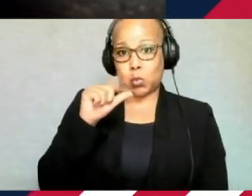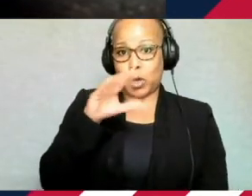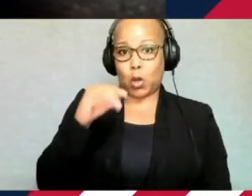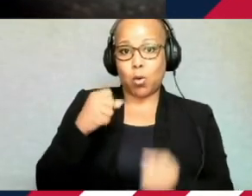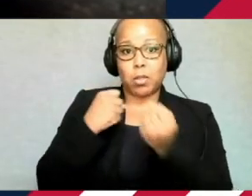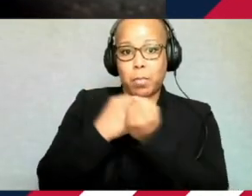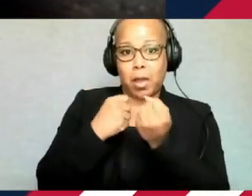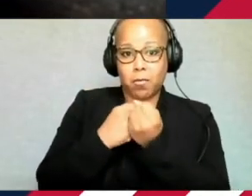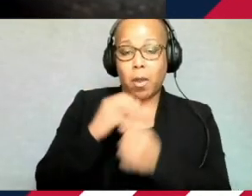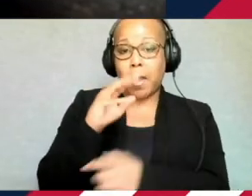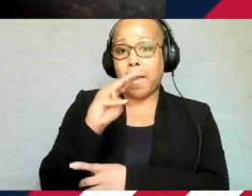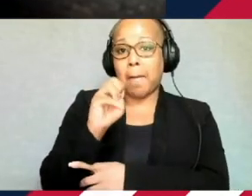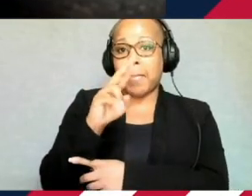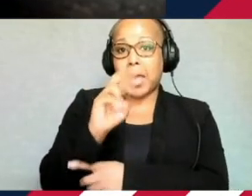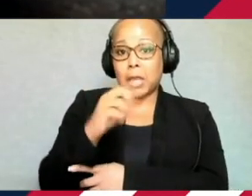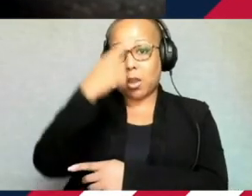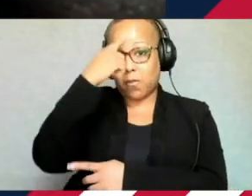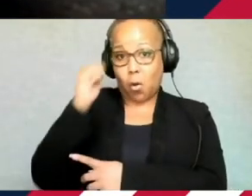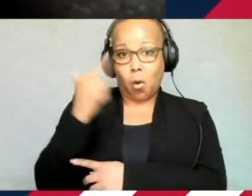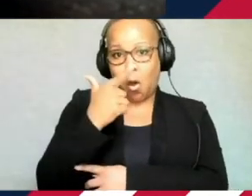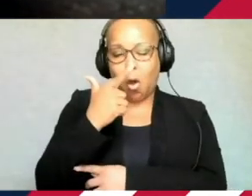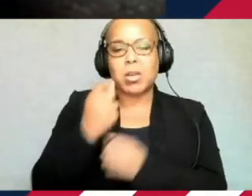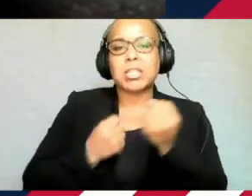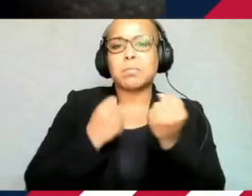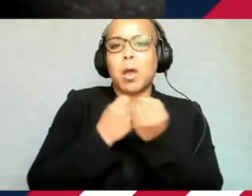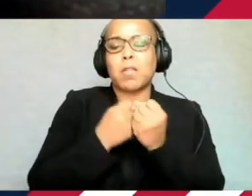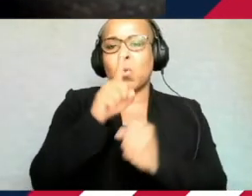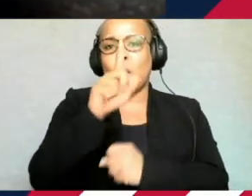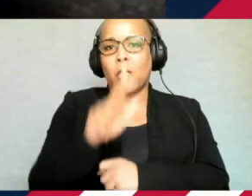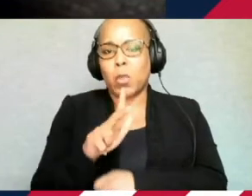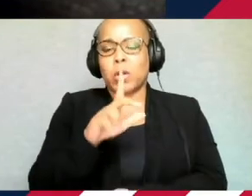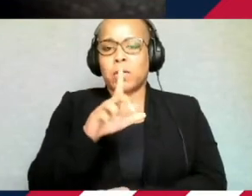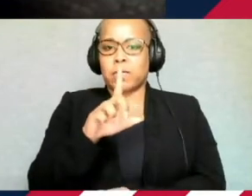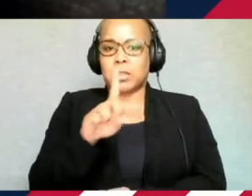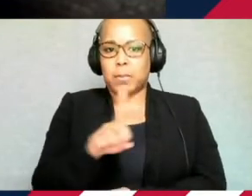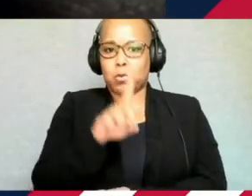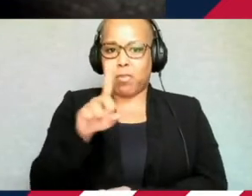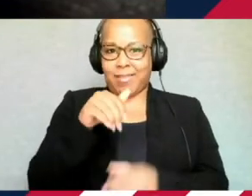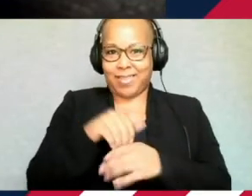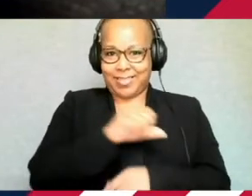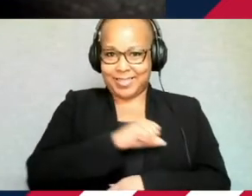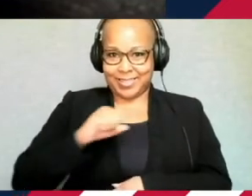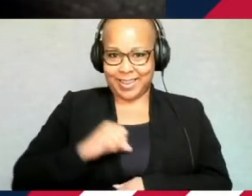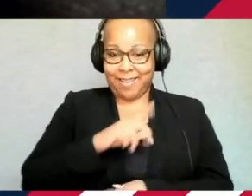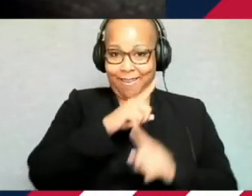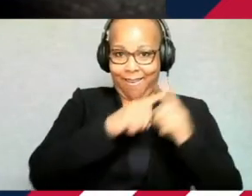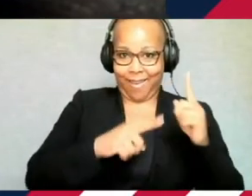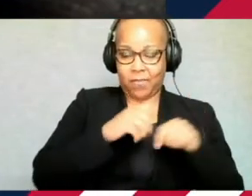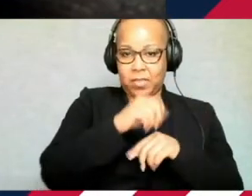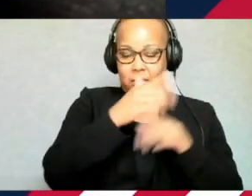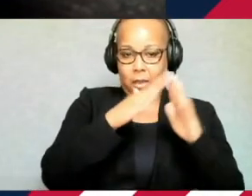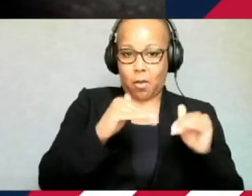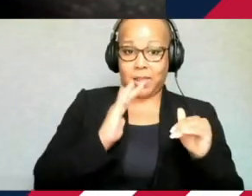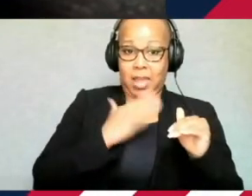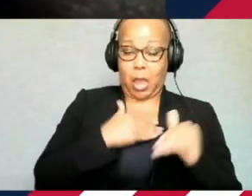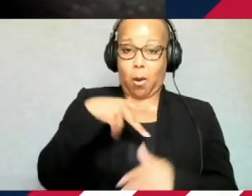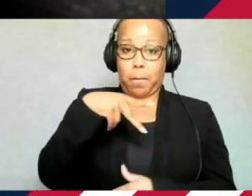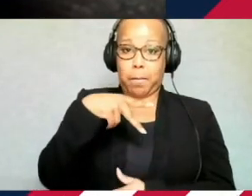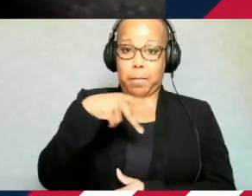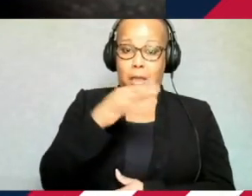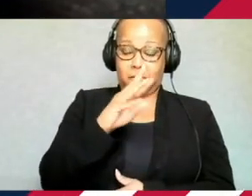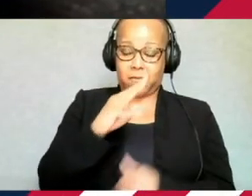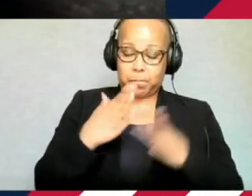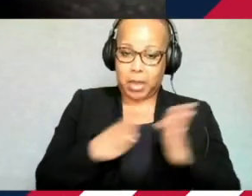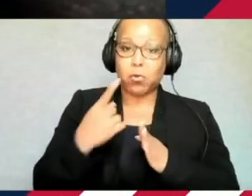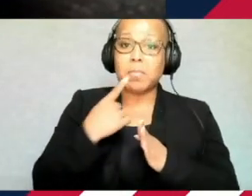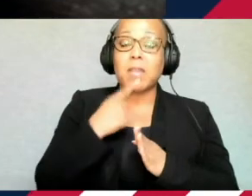for All is co-sponsored by 1/3 of the Democrats in the Senate and about half the Democrats in the House. Our platform also says that Democrats have been